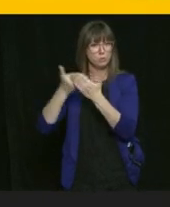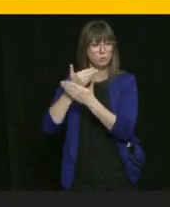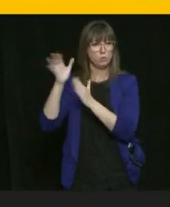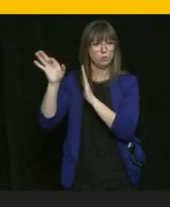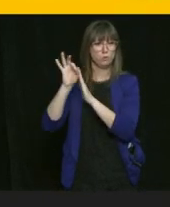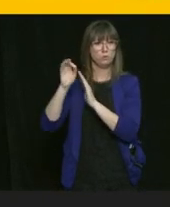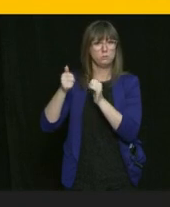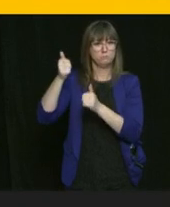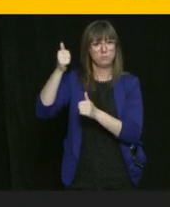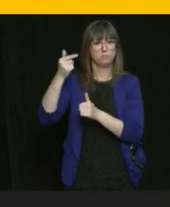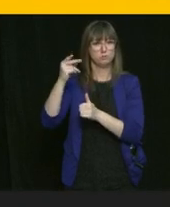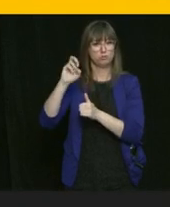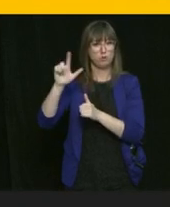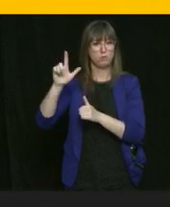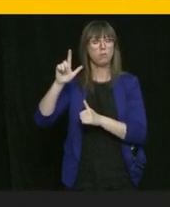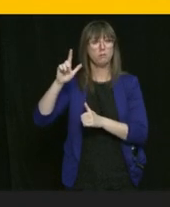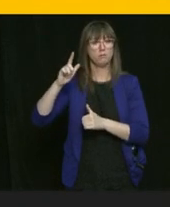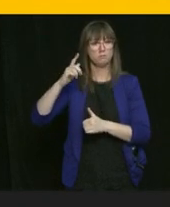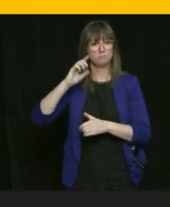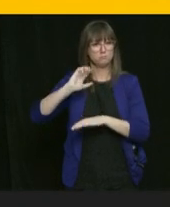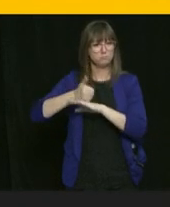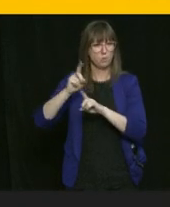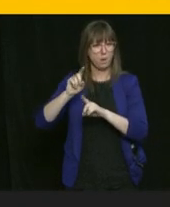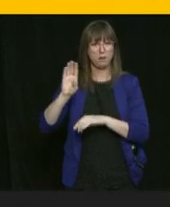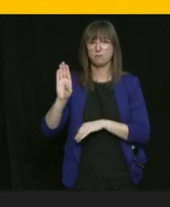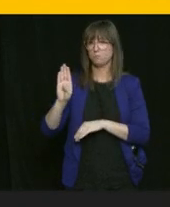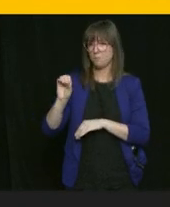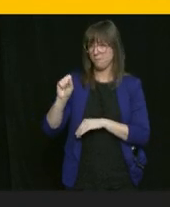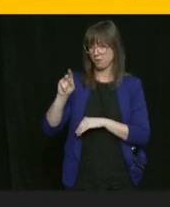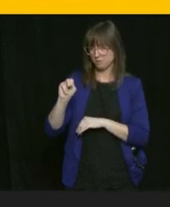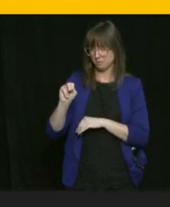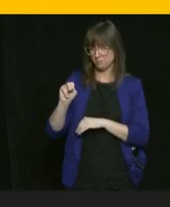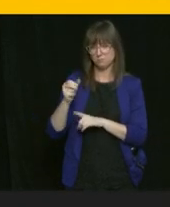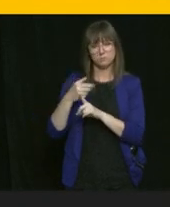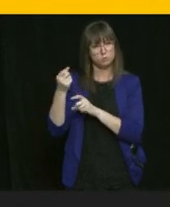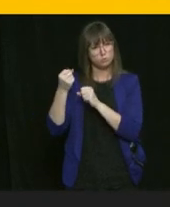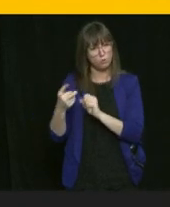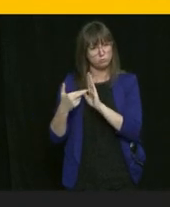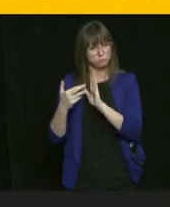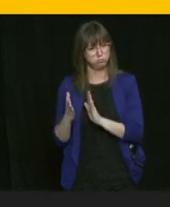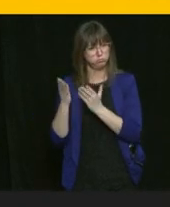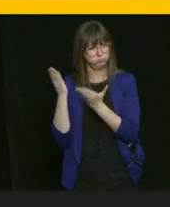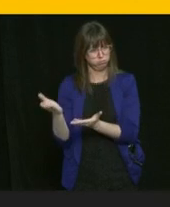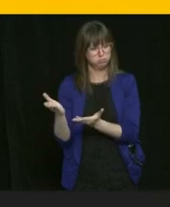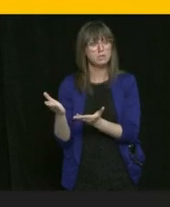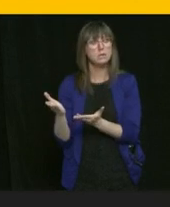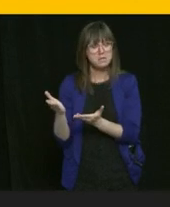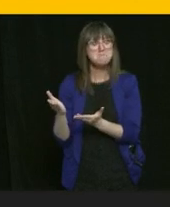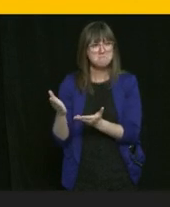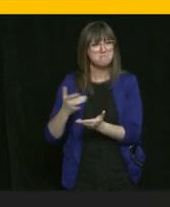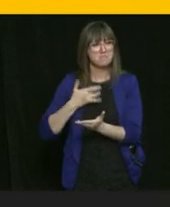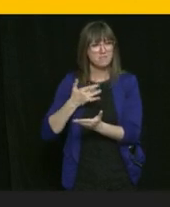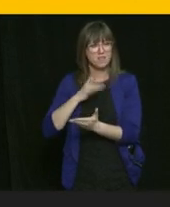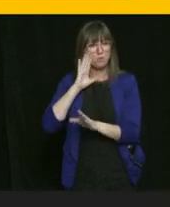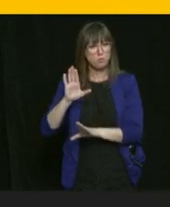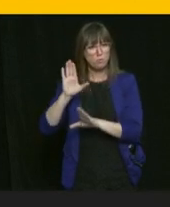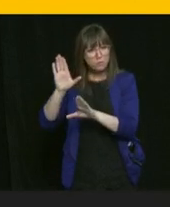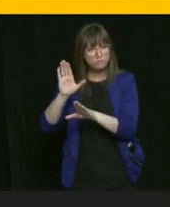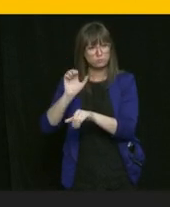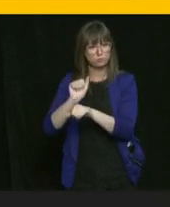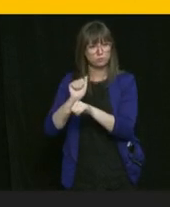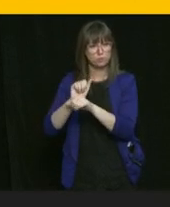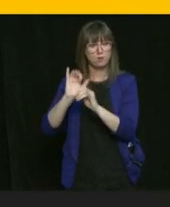in Boston. Everyone who knows Roger knows what a strong representative he is. I'm certain he will do a great job